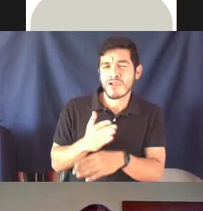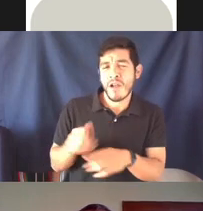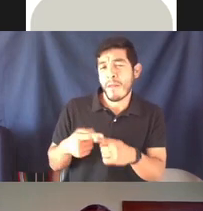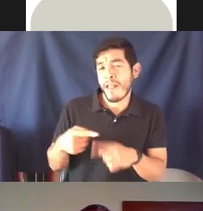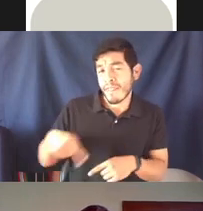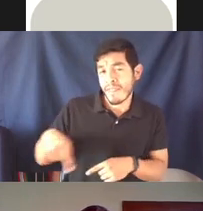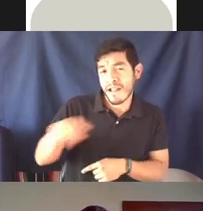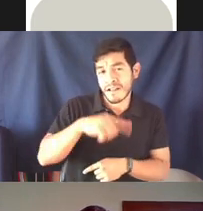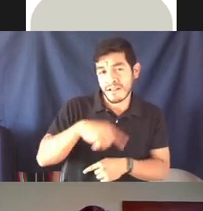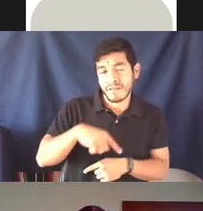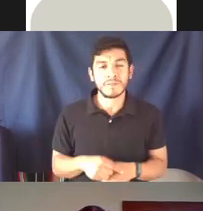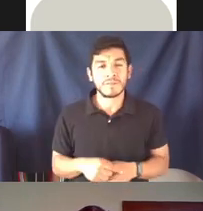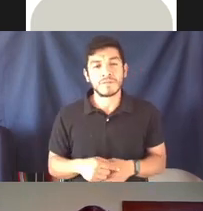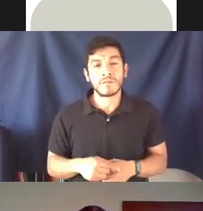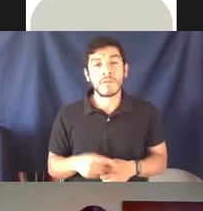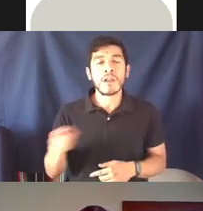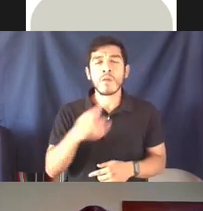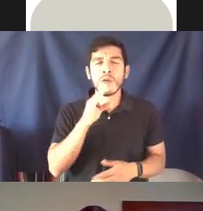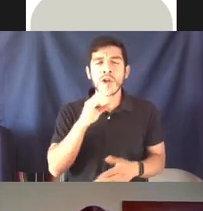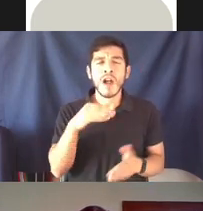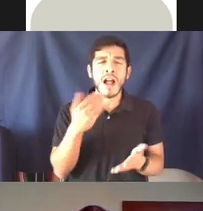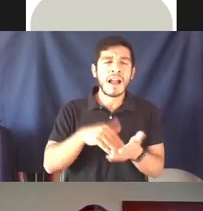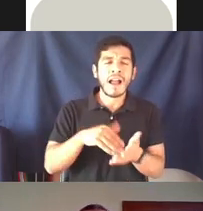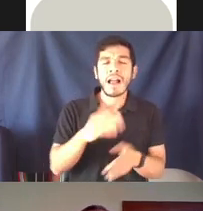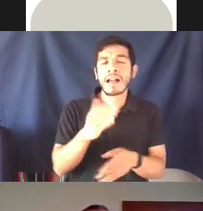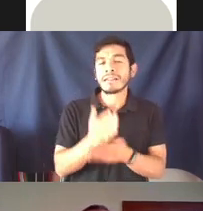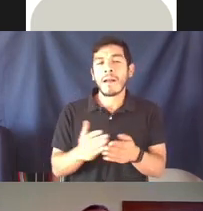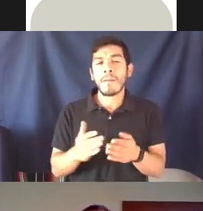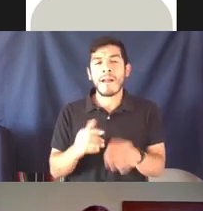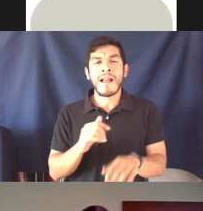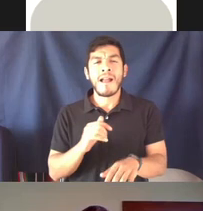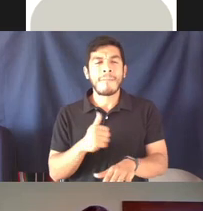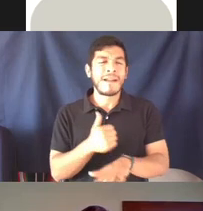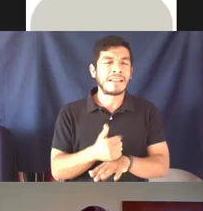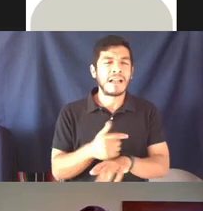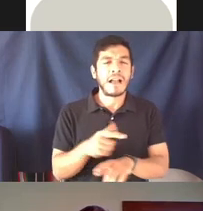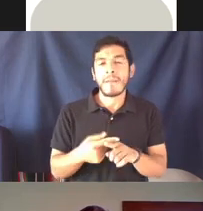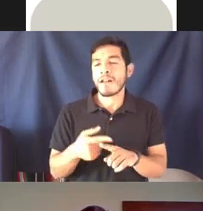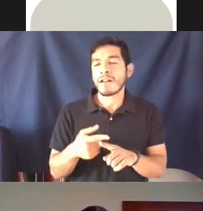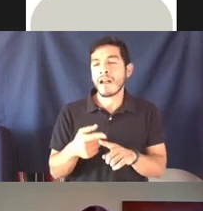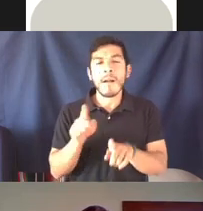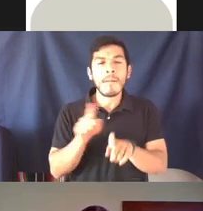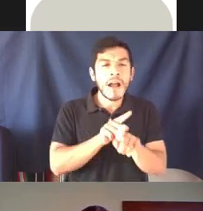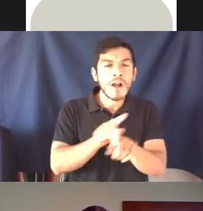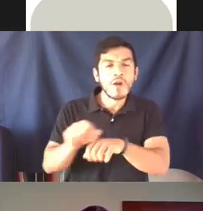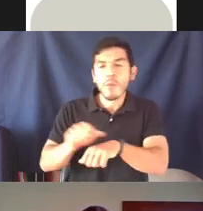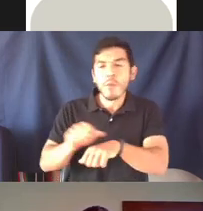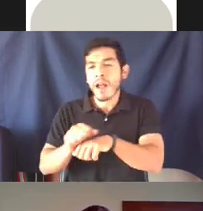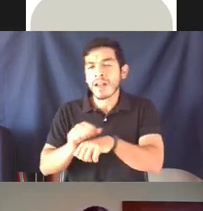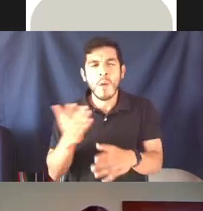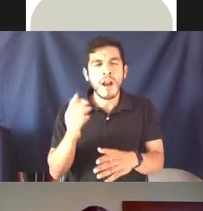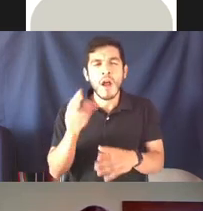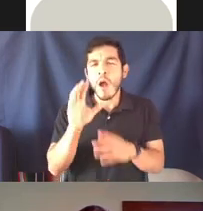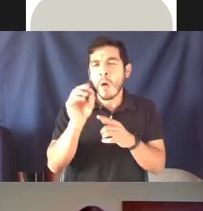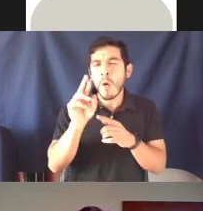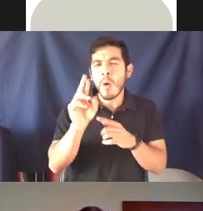effective mentoring practice. A lot of my work focuses on kind of what are the core elements that a quality mentoring program needs to be